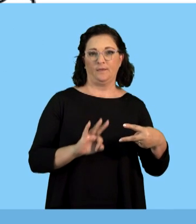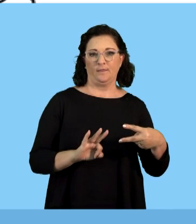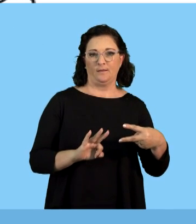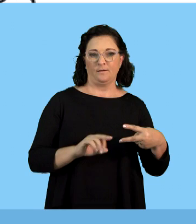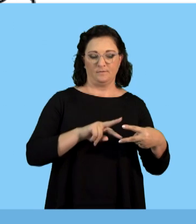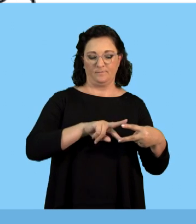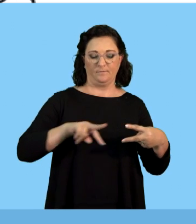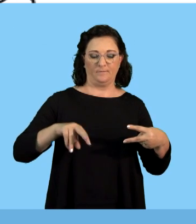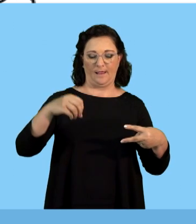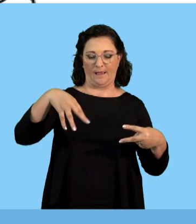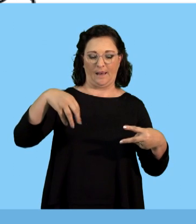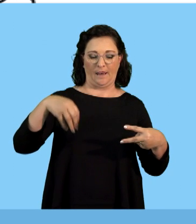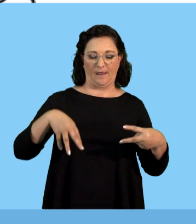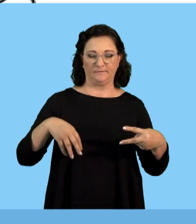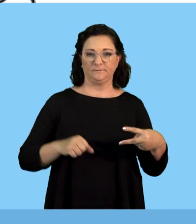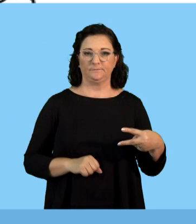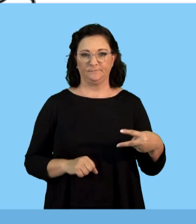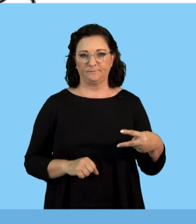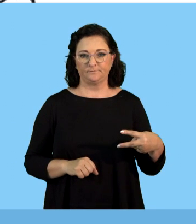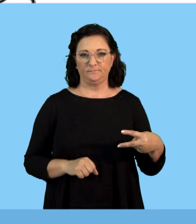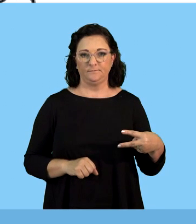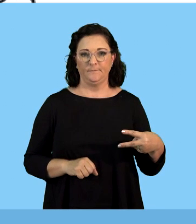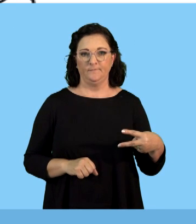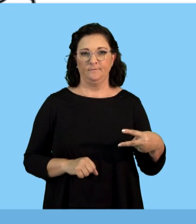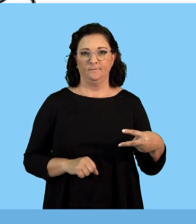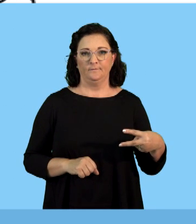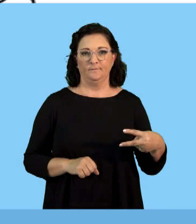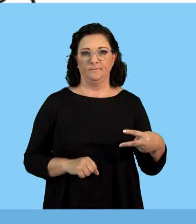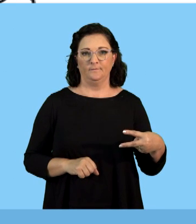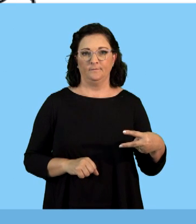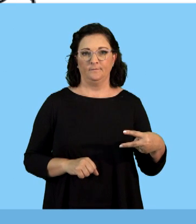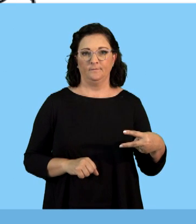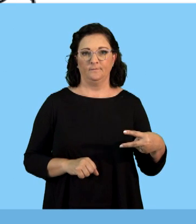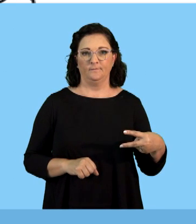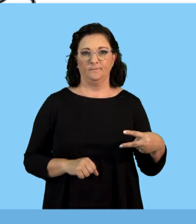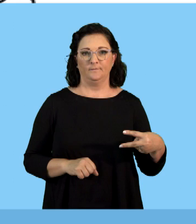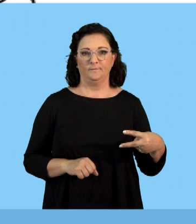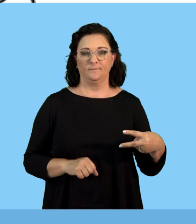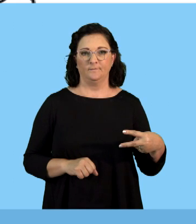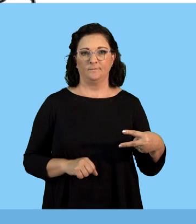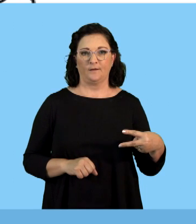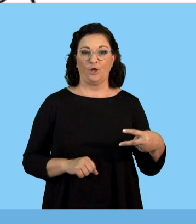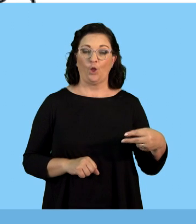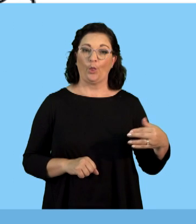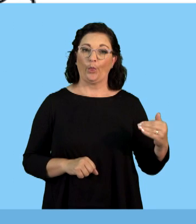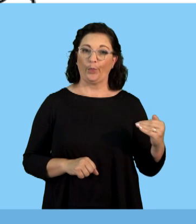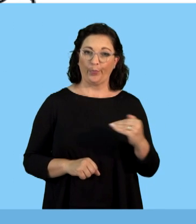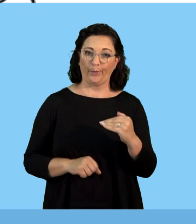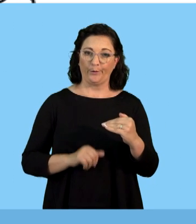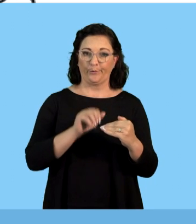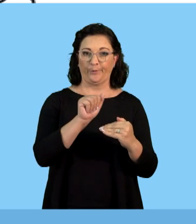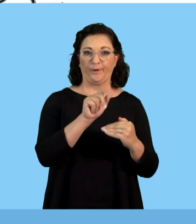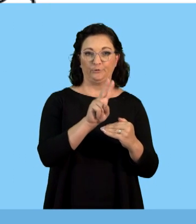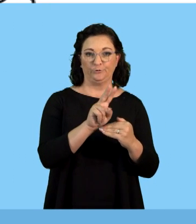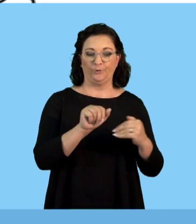through the second bulb. As before they go through the first and second bulb, they need to pass through A2, pass through A3,